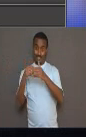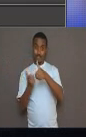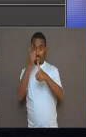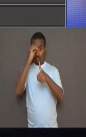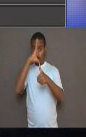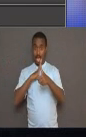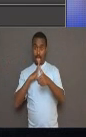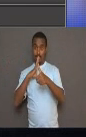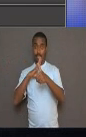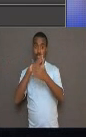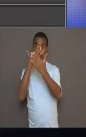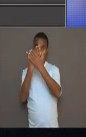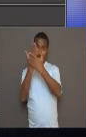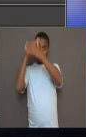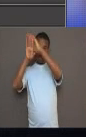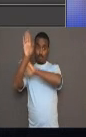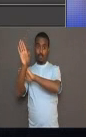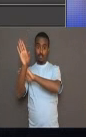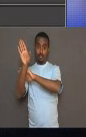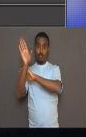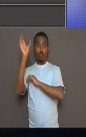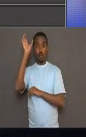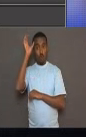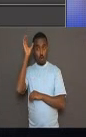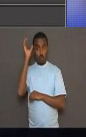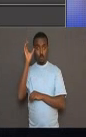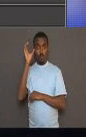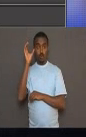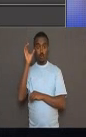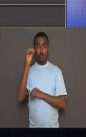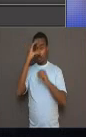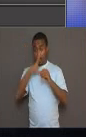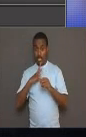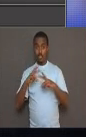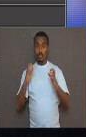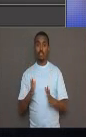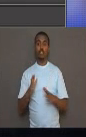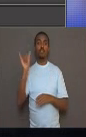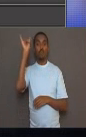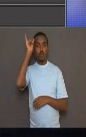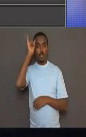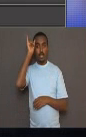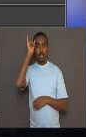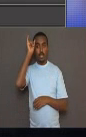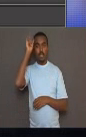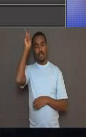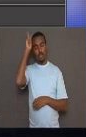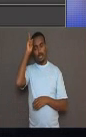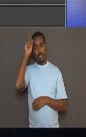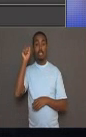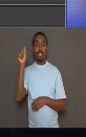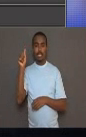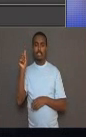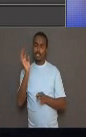in space, cosmonaut Yuri Gagarin, and his